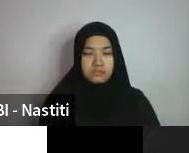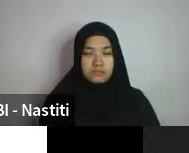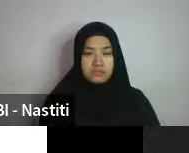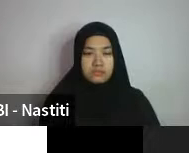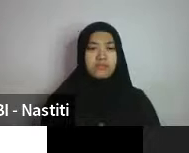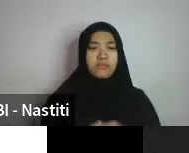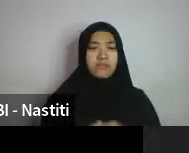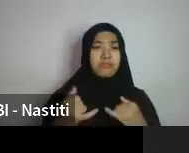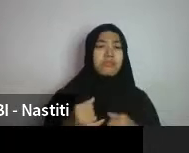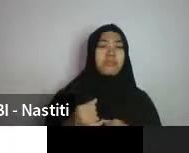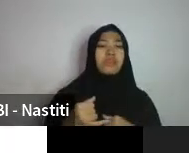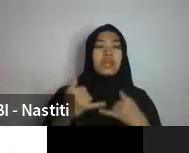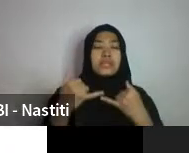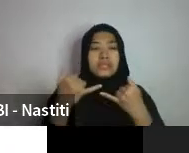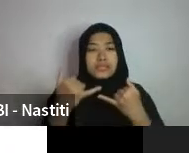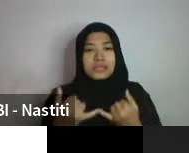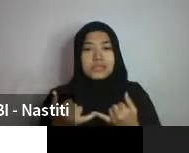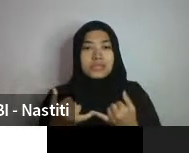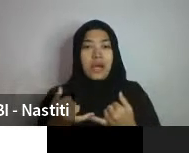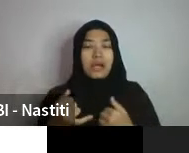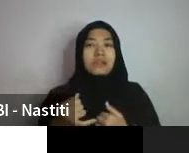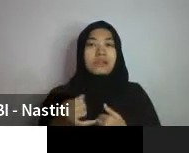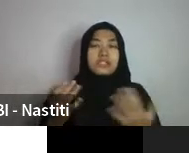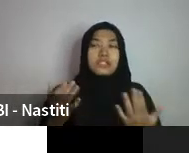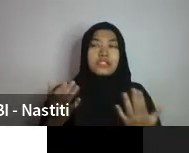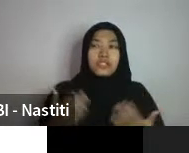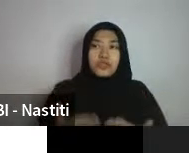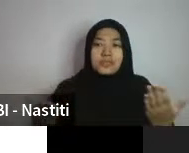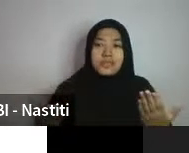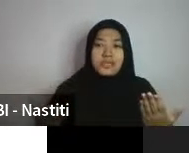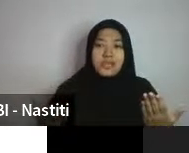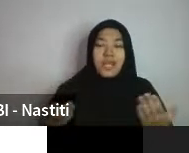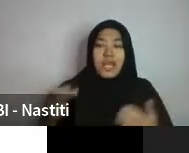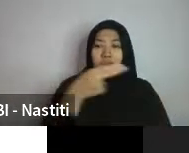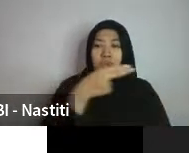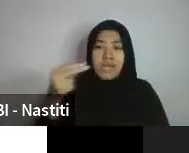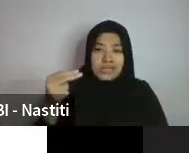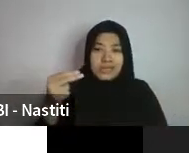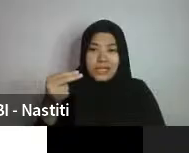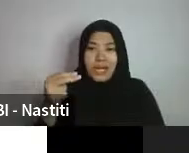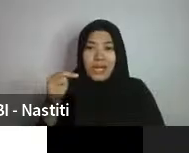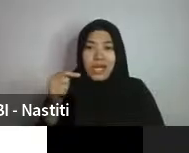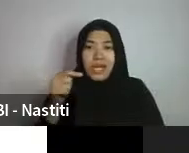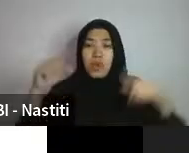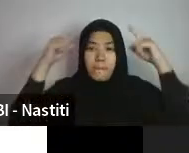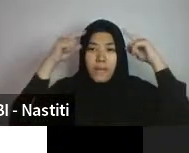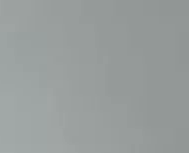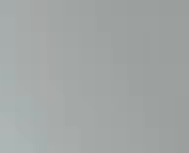others. And yeah, thank you very much.